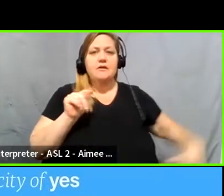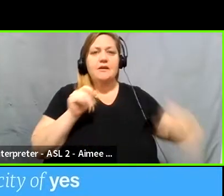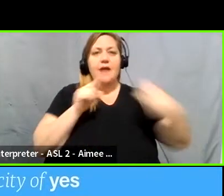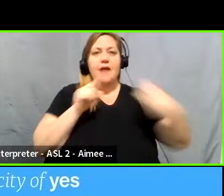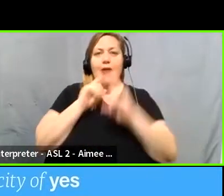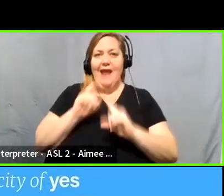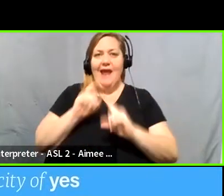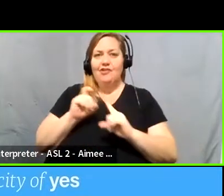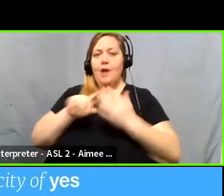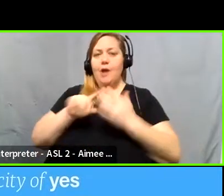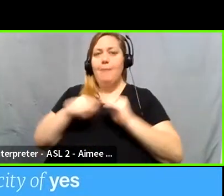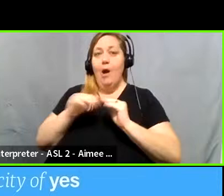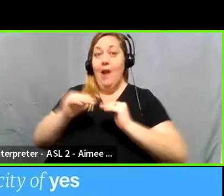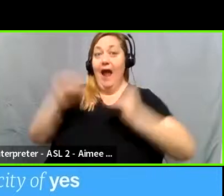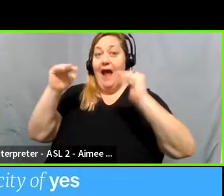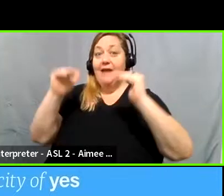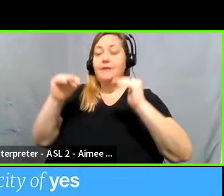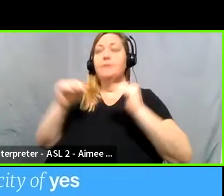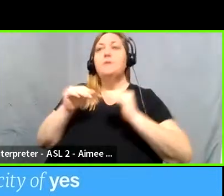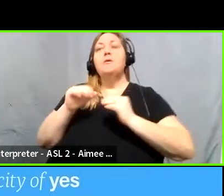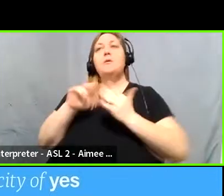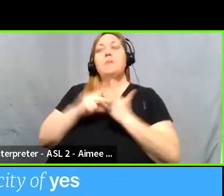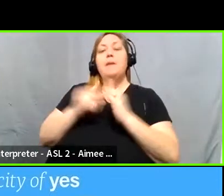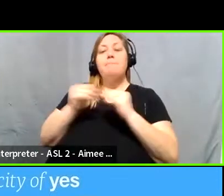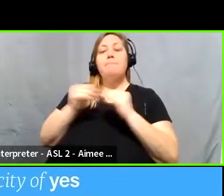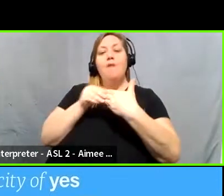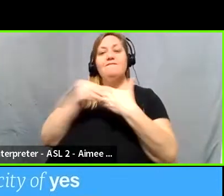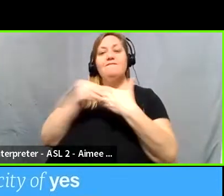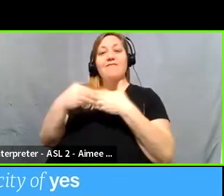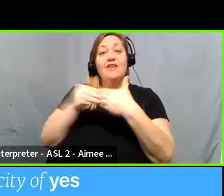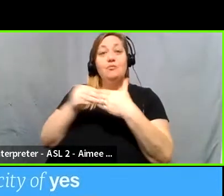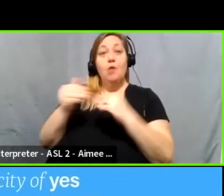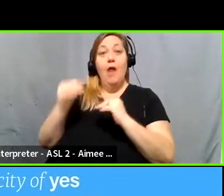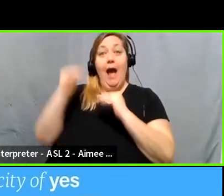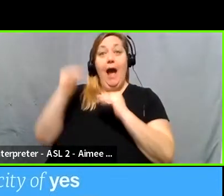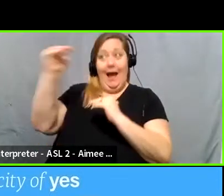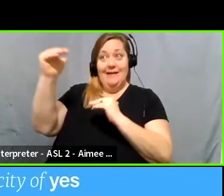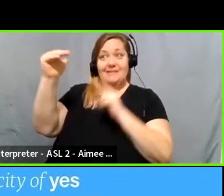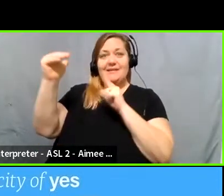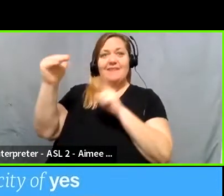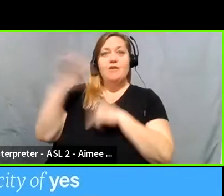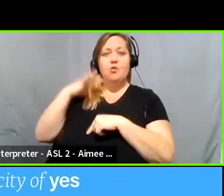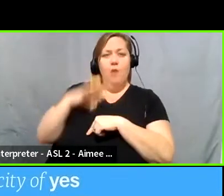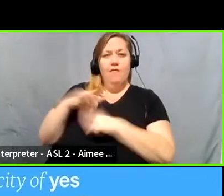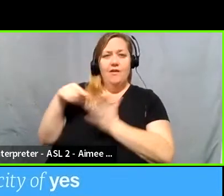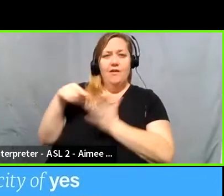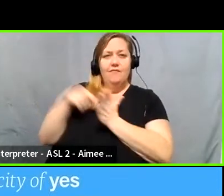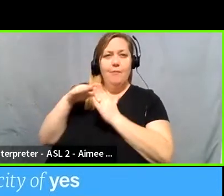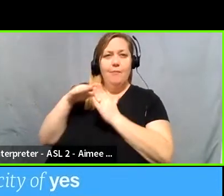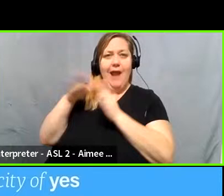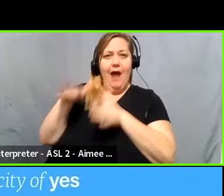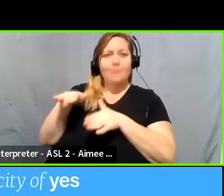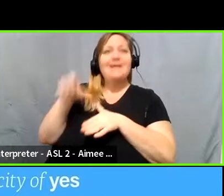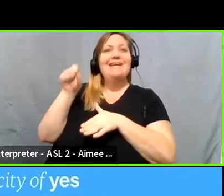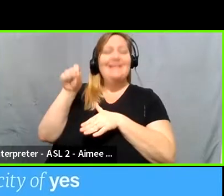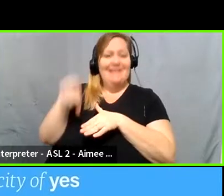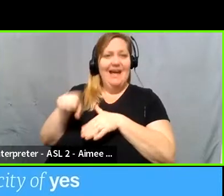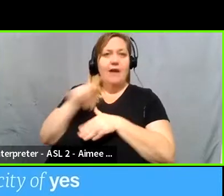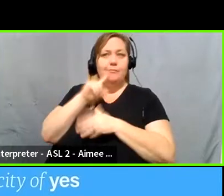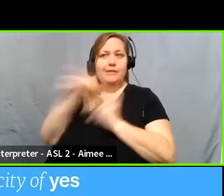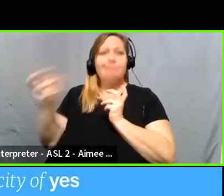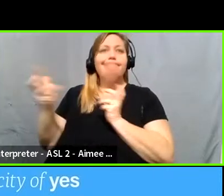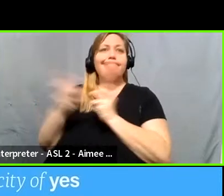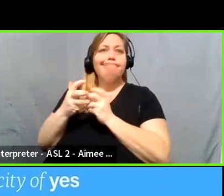heights would be available to any lot that contains qualifying affordable housing and that could be affordable, could be